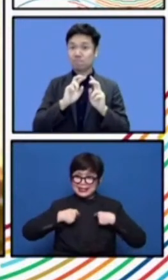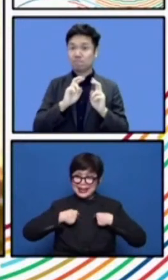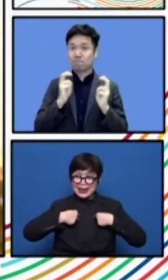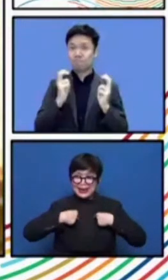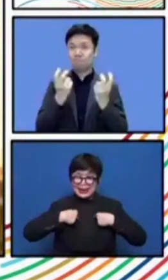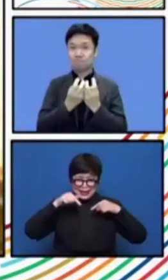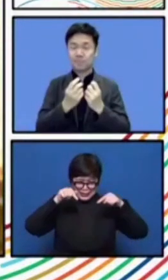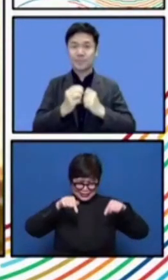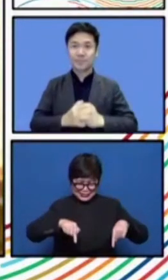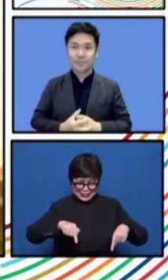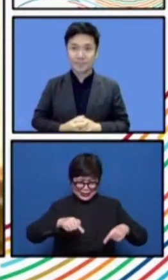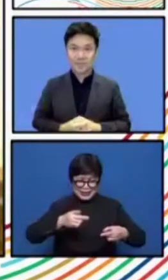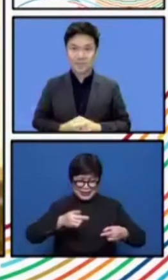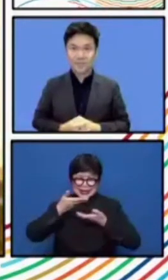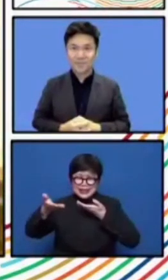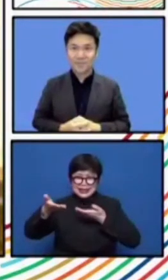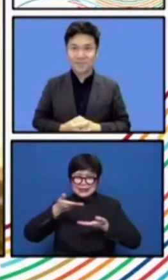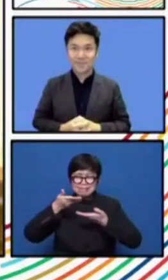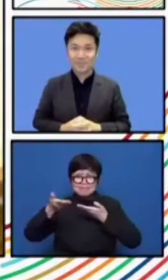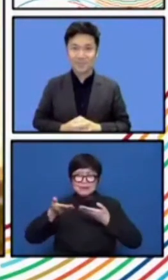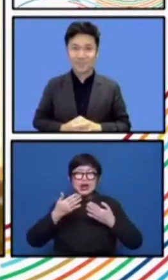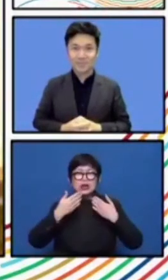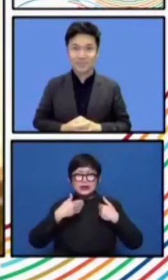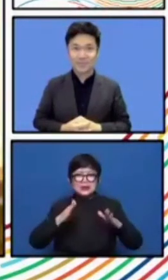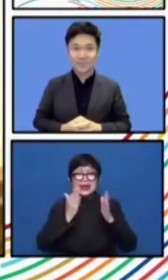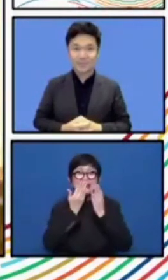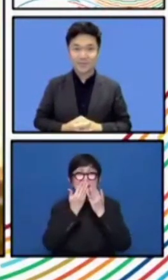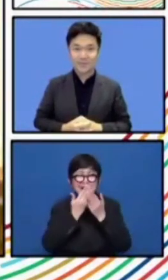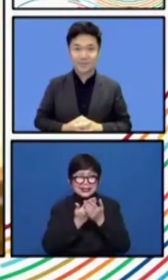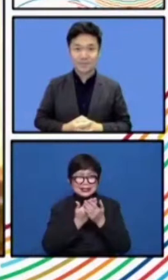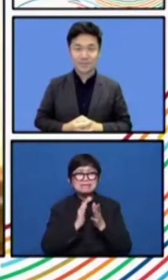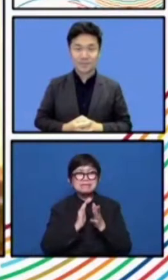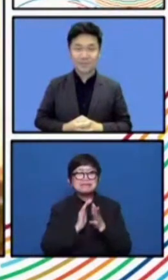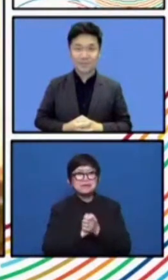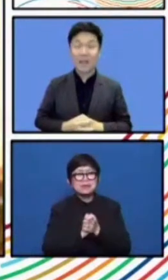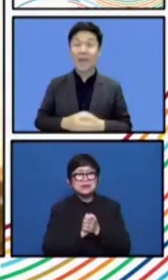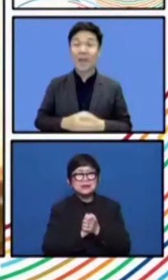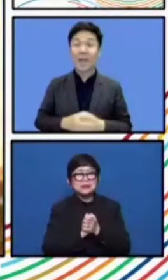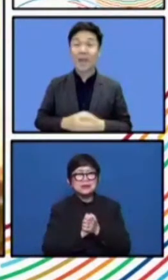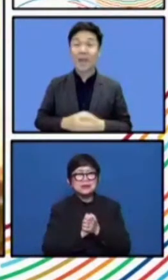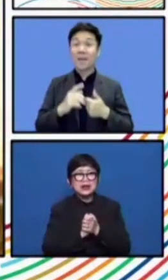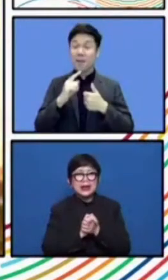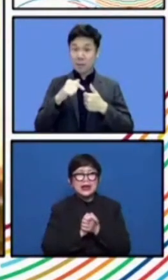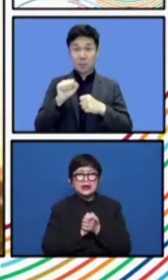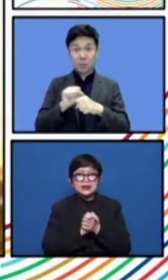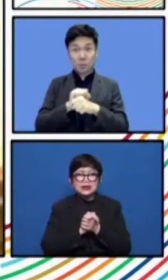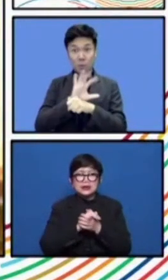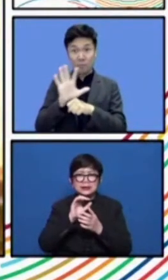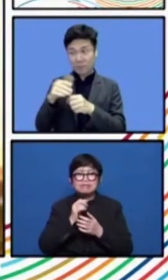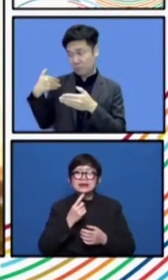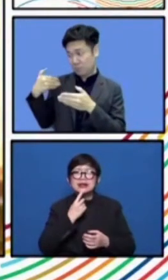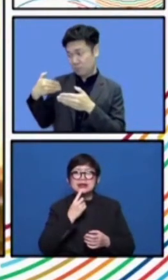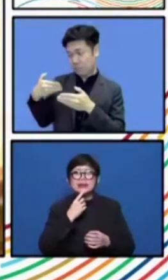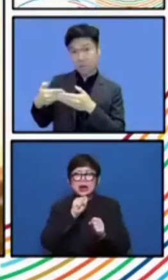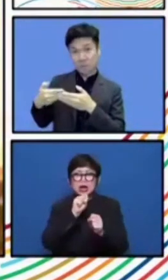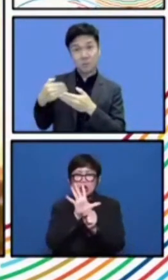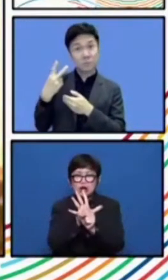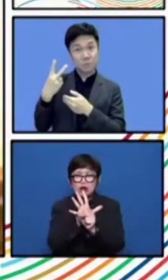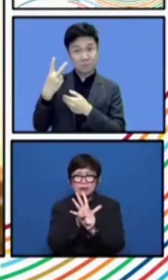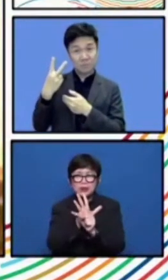um in response to copy 19 in the past two and a half years